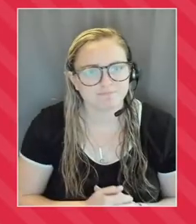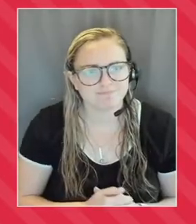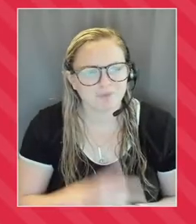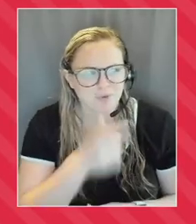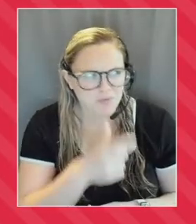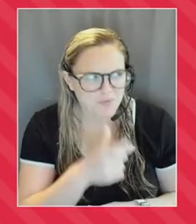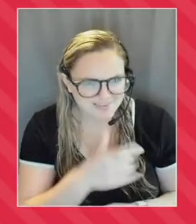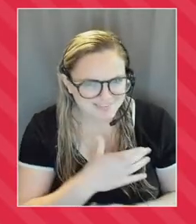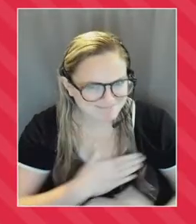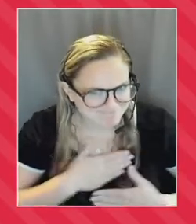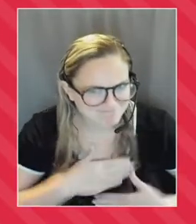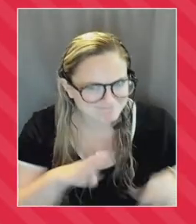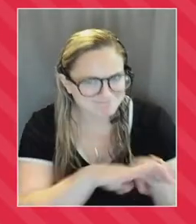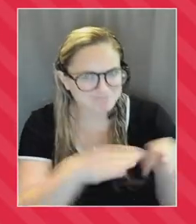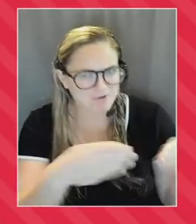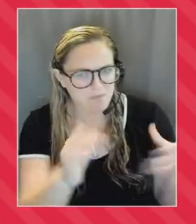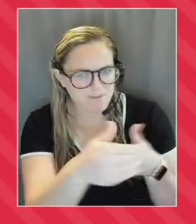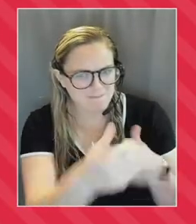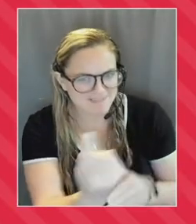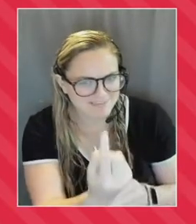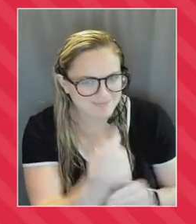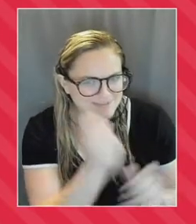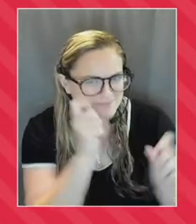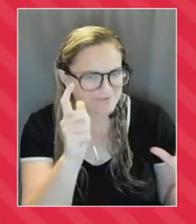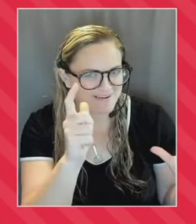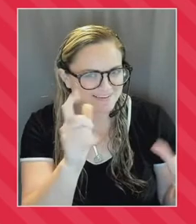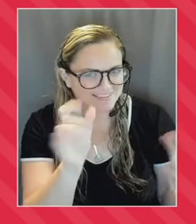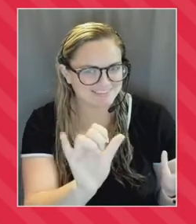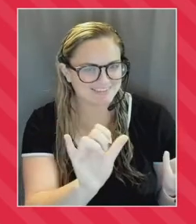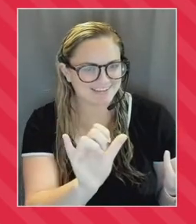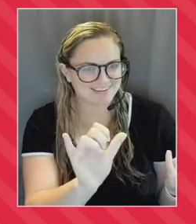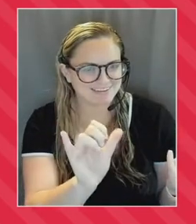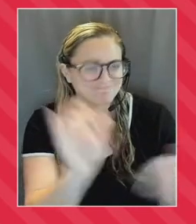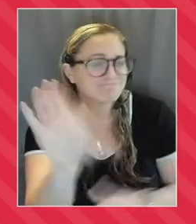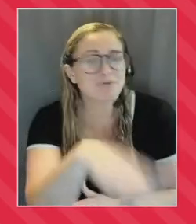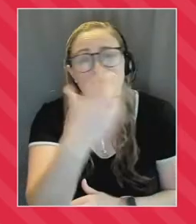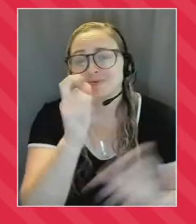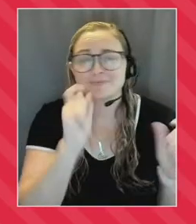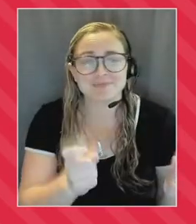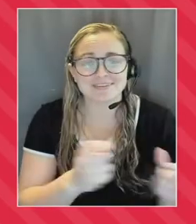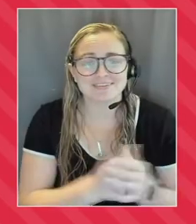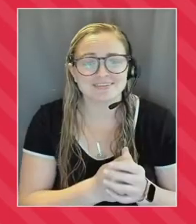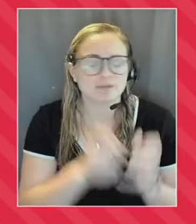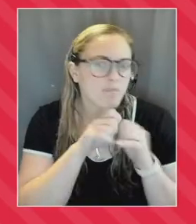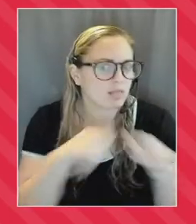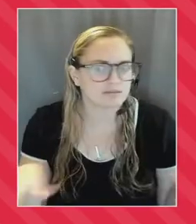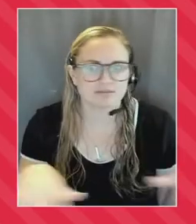a box of something that's a surprise? It's like a Christmas present. It's a blessing.